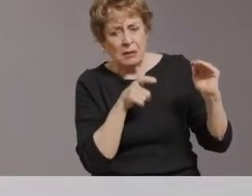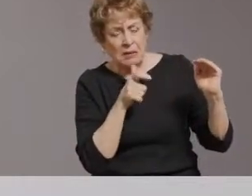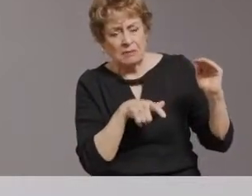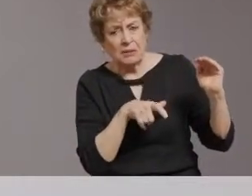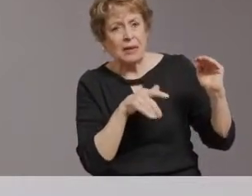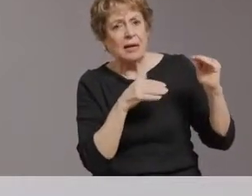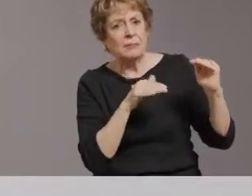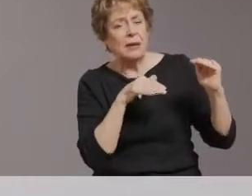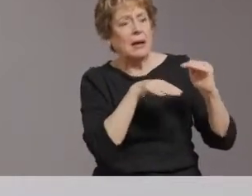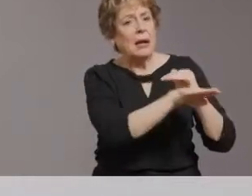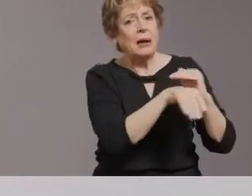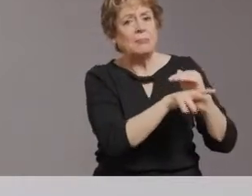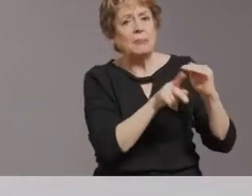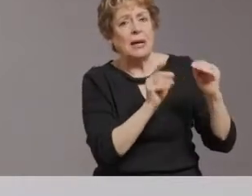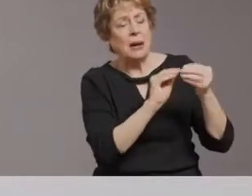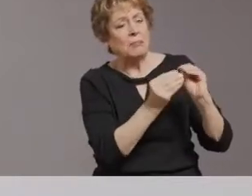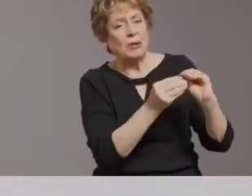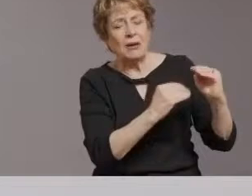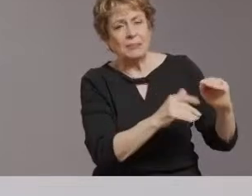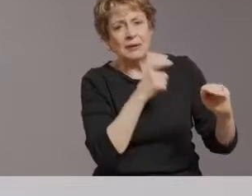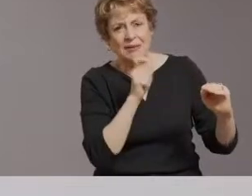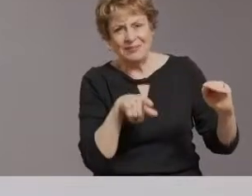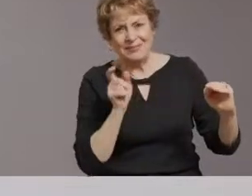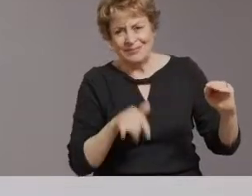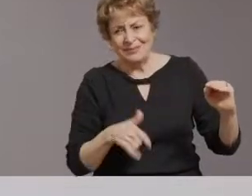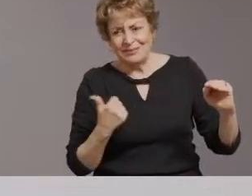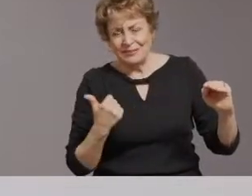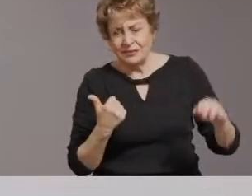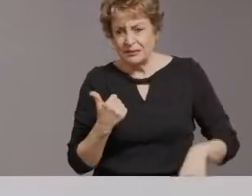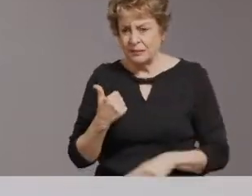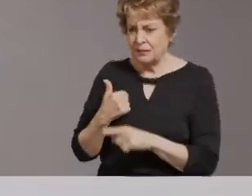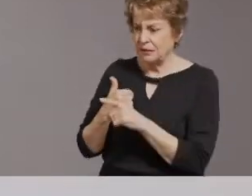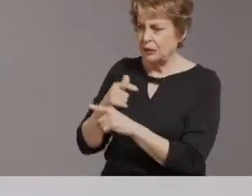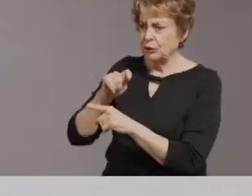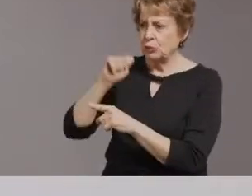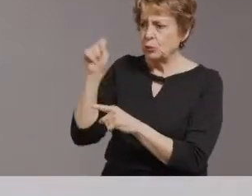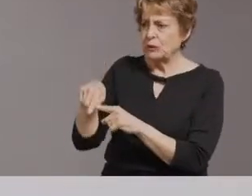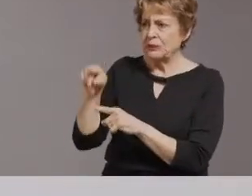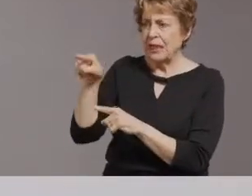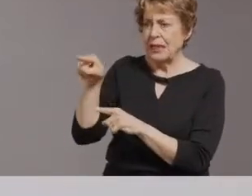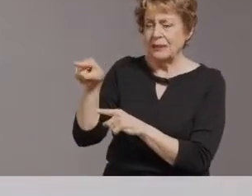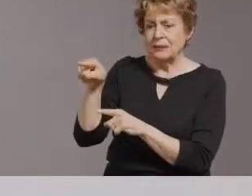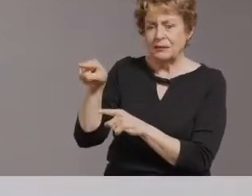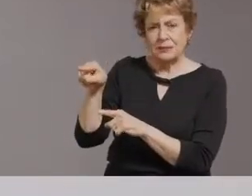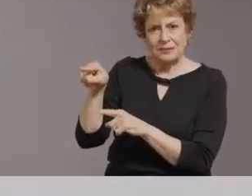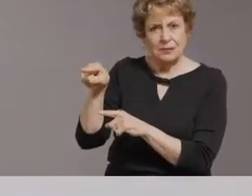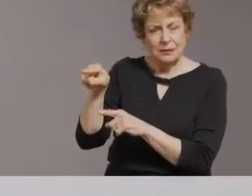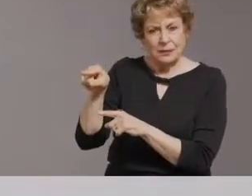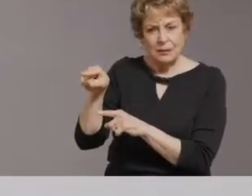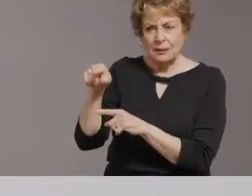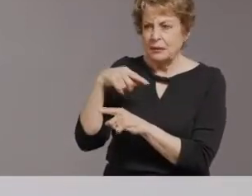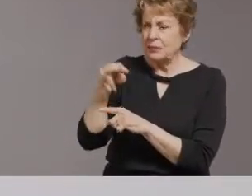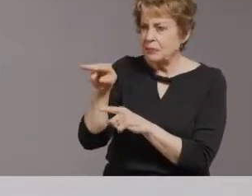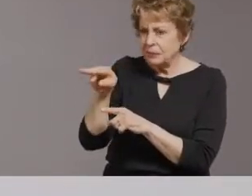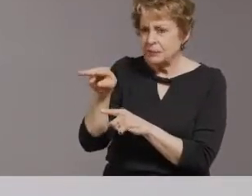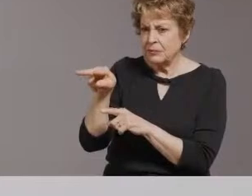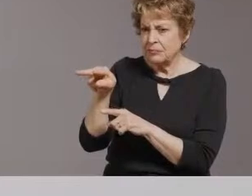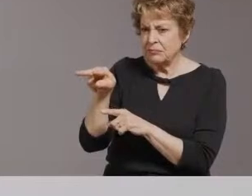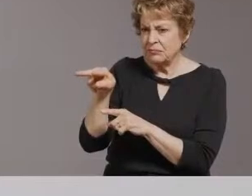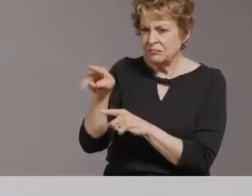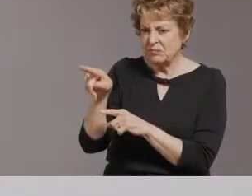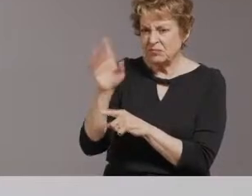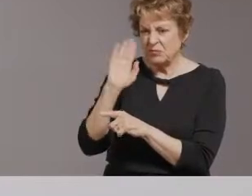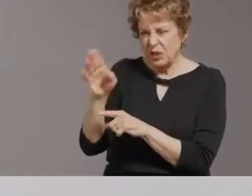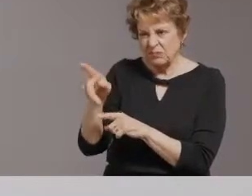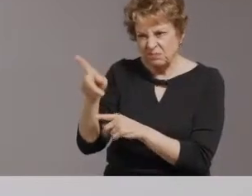think Mayor Kate Gallego, she reinstated the mandate. She defied the order. And do you think that all